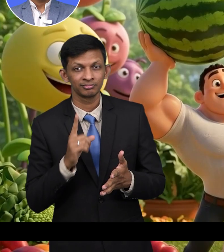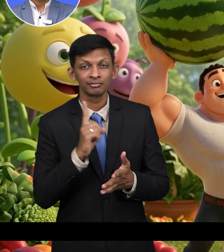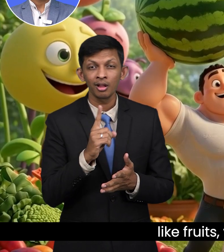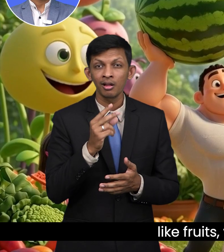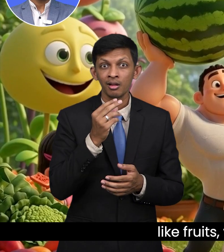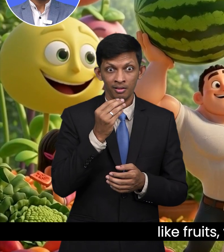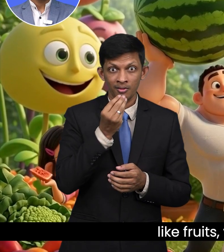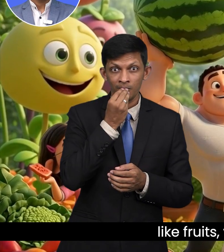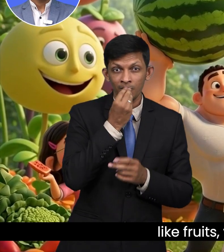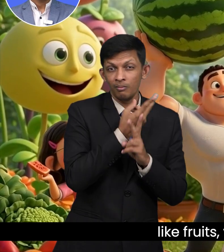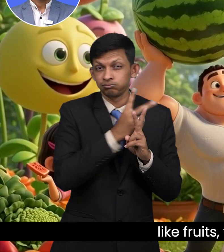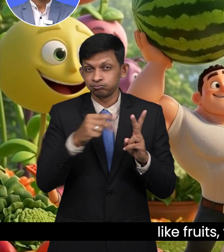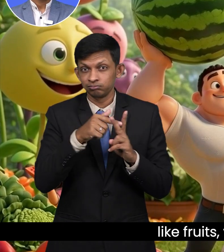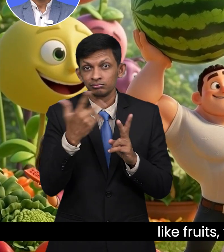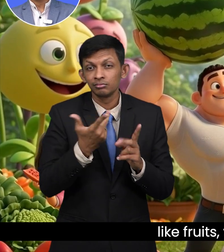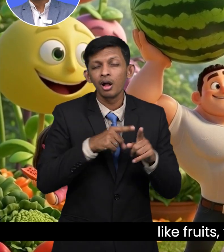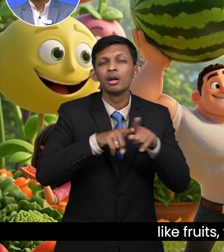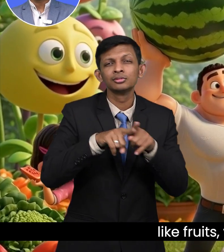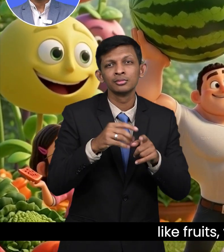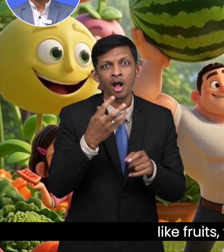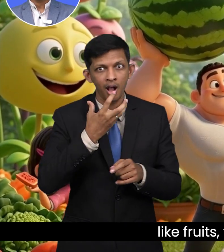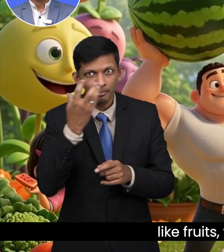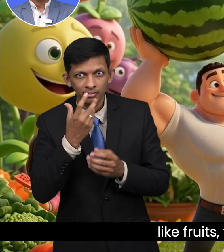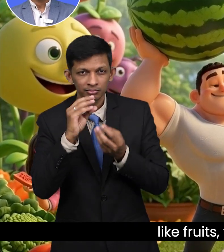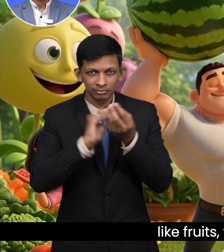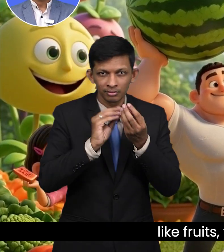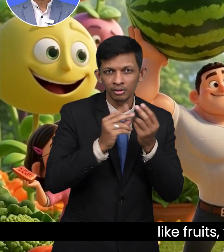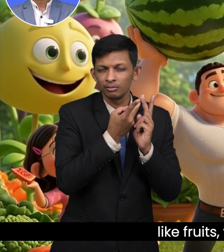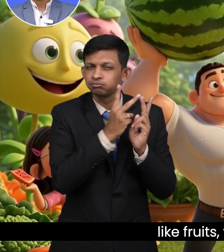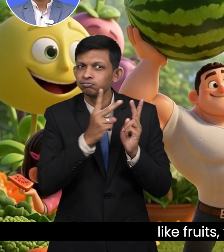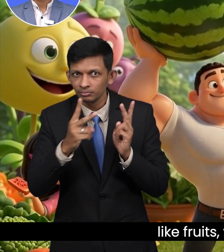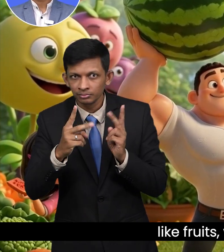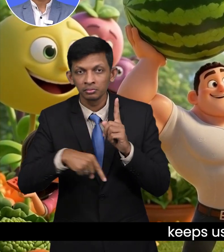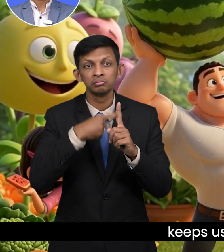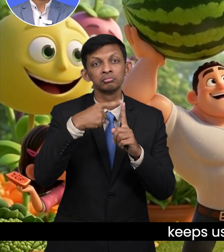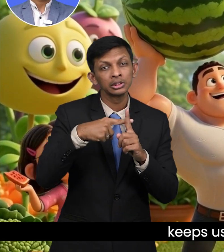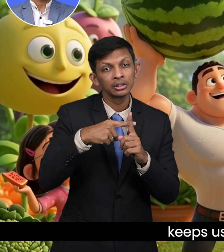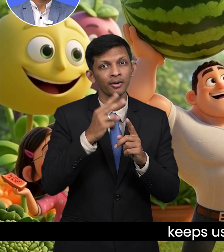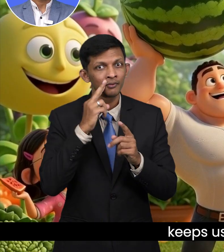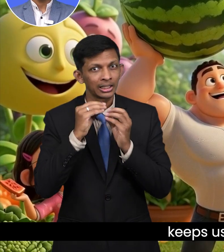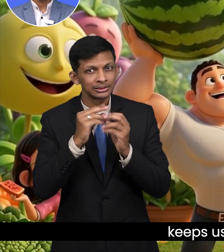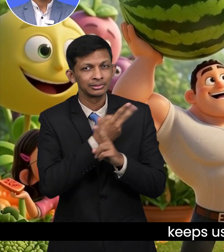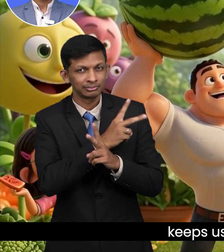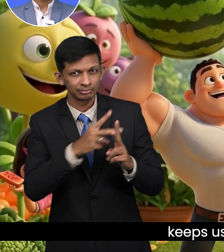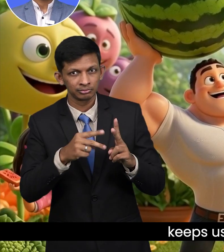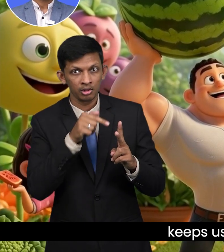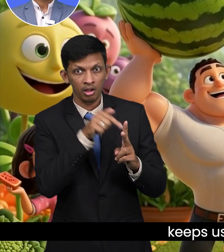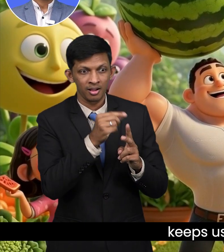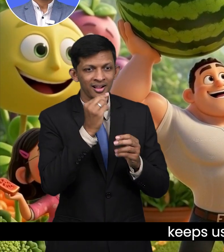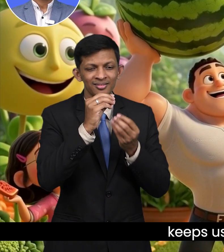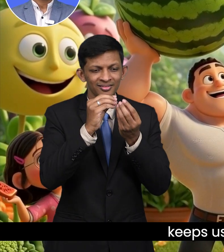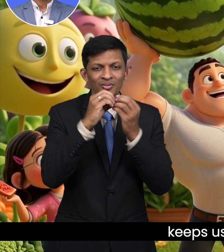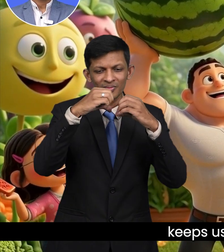Eating foods like fruits, vegetables, and sprouts keep us strong and energetic.